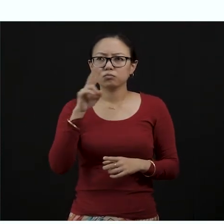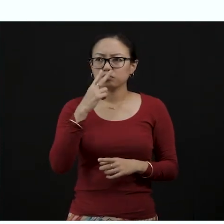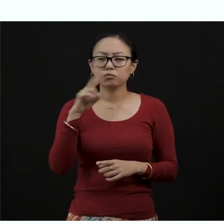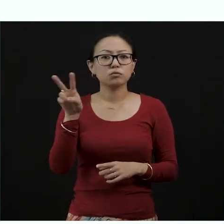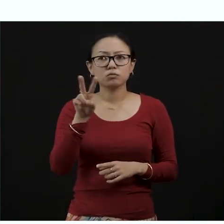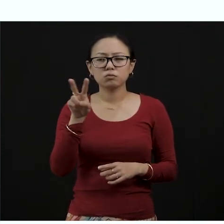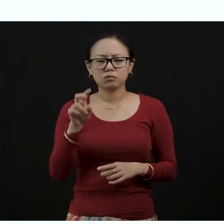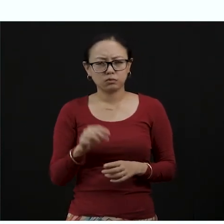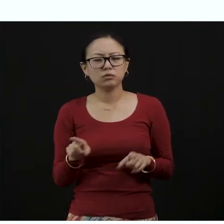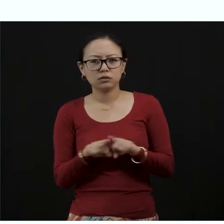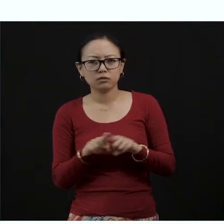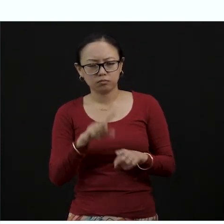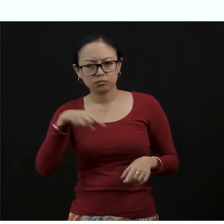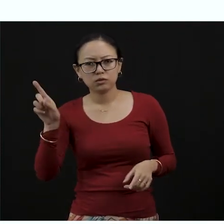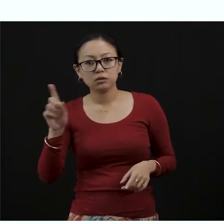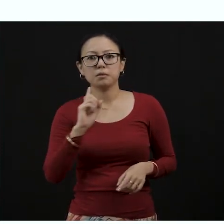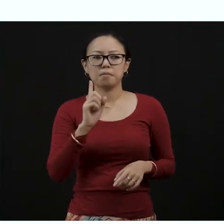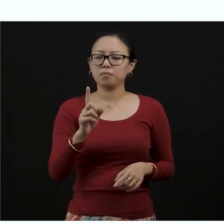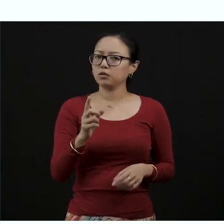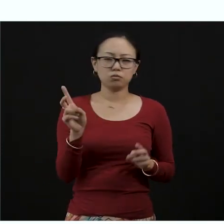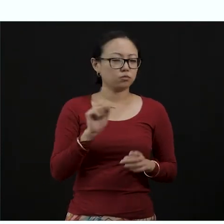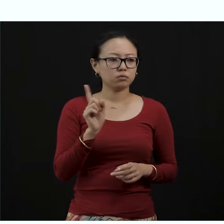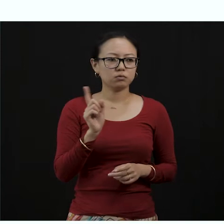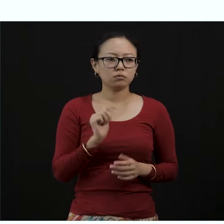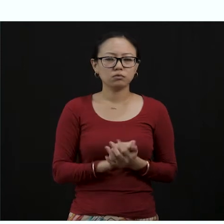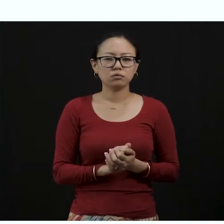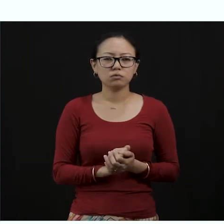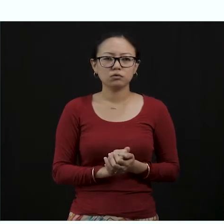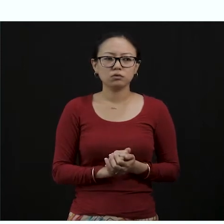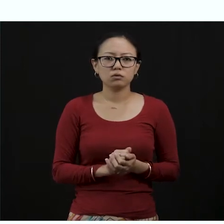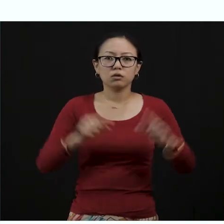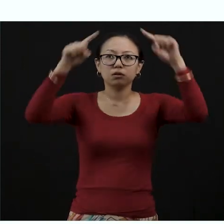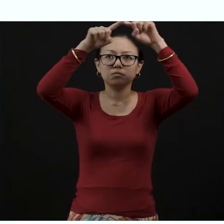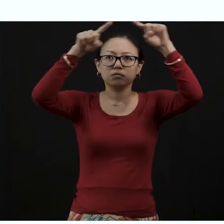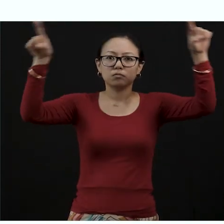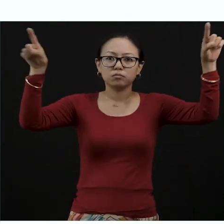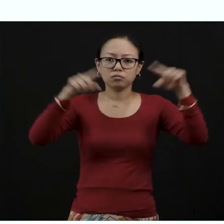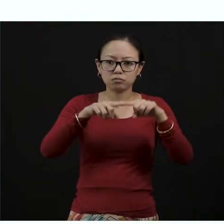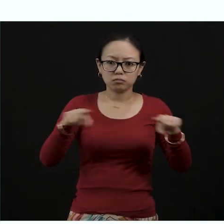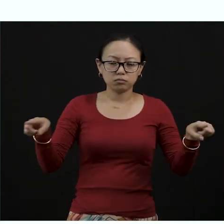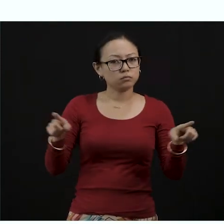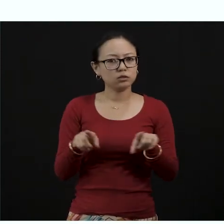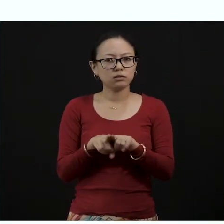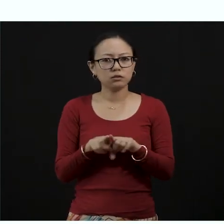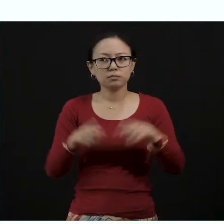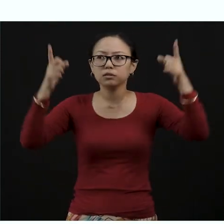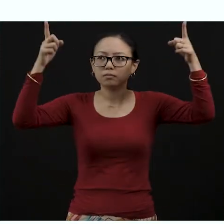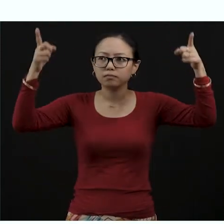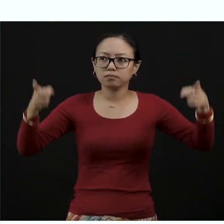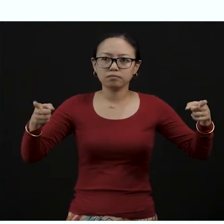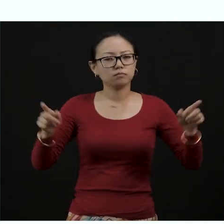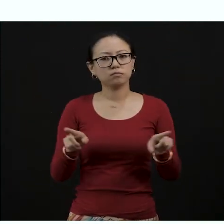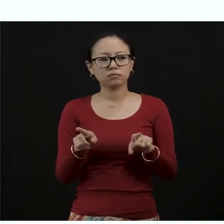has only two dimensions, that is length and breadth. So just like this square, we have four